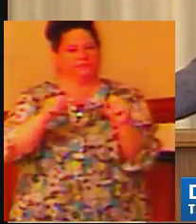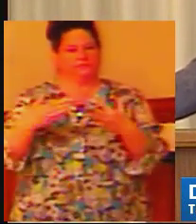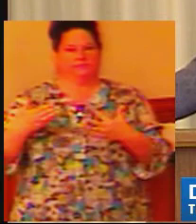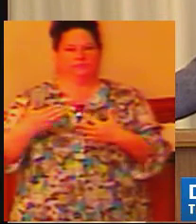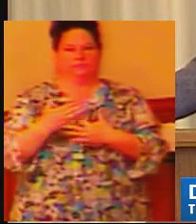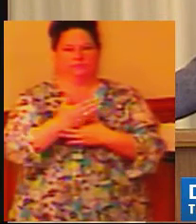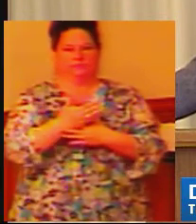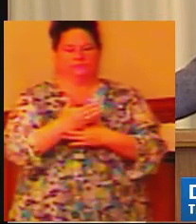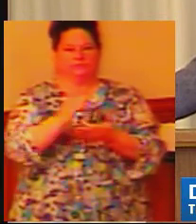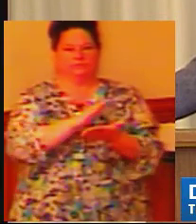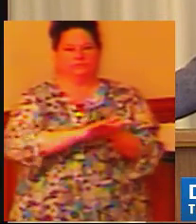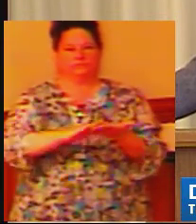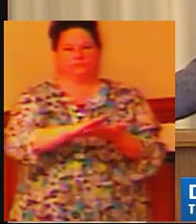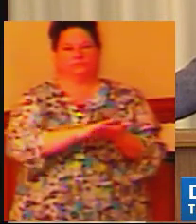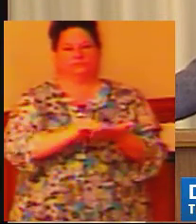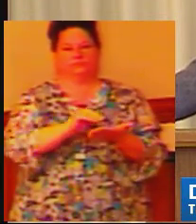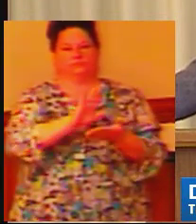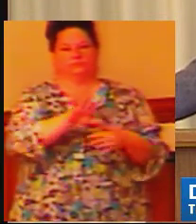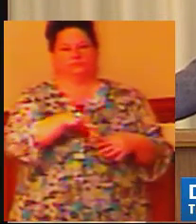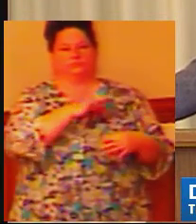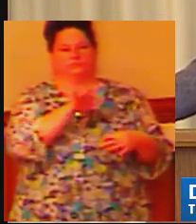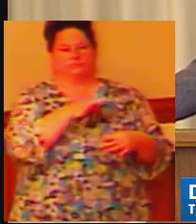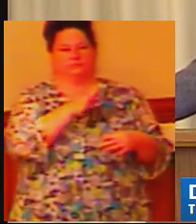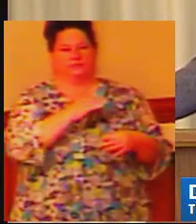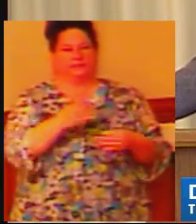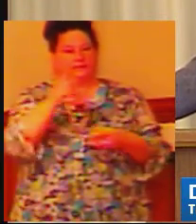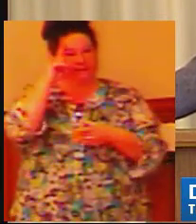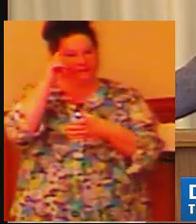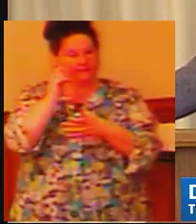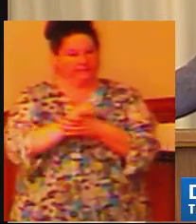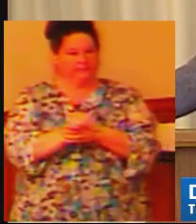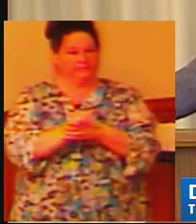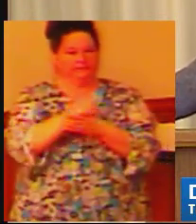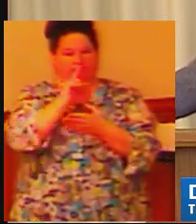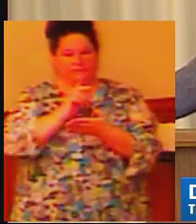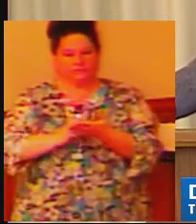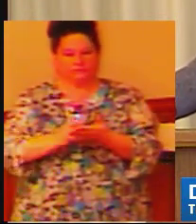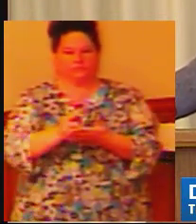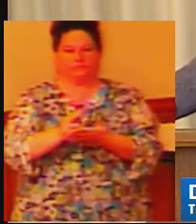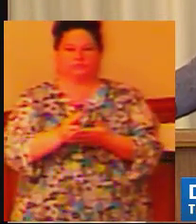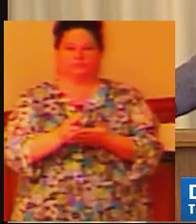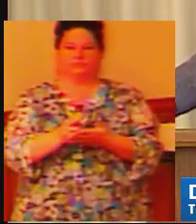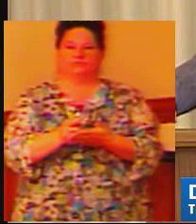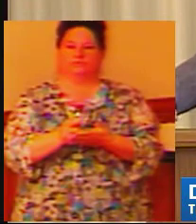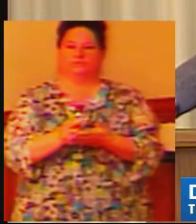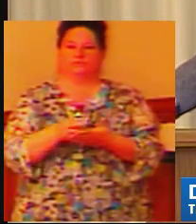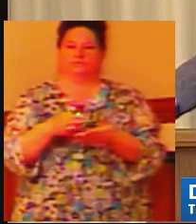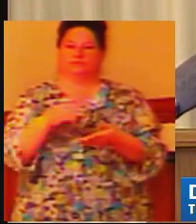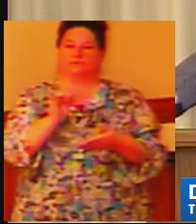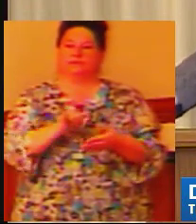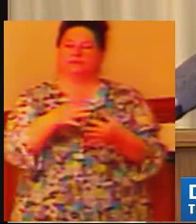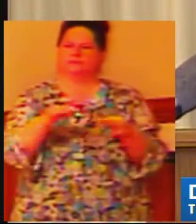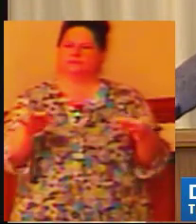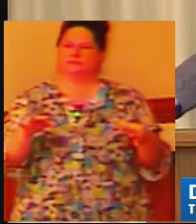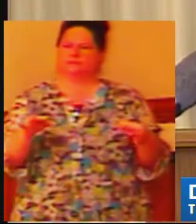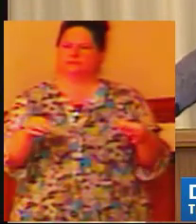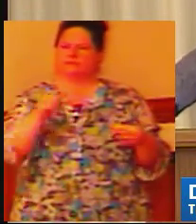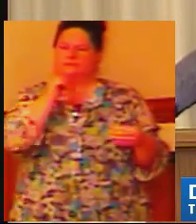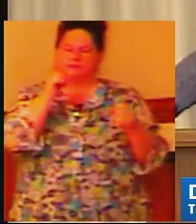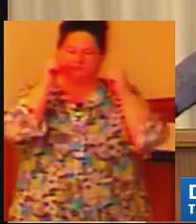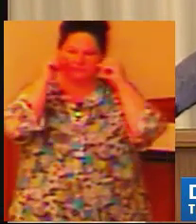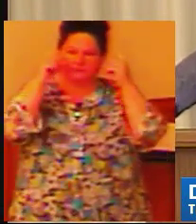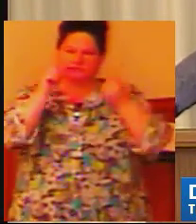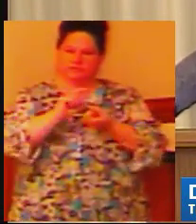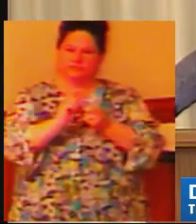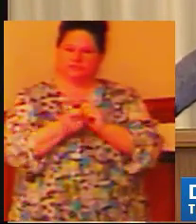through sanctification of the Spirit and belief of the truth. So even in that statement there, it's not the miraculous